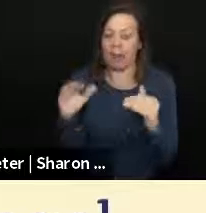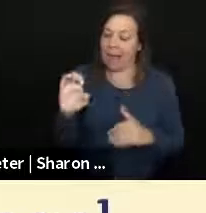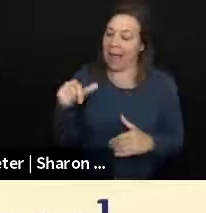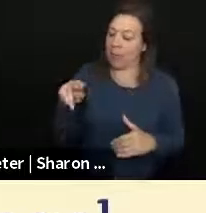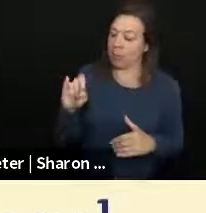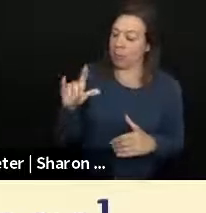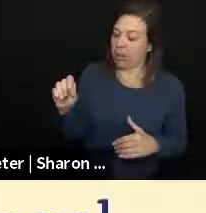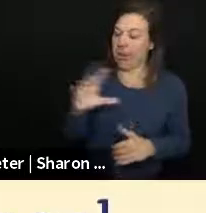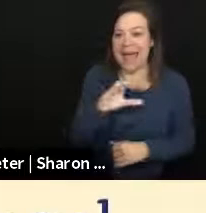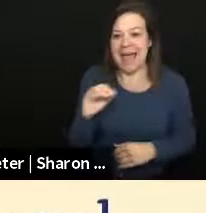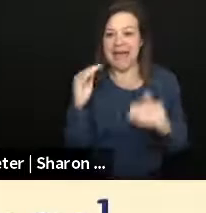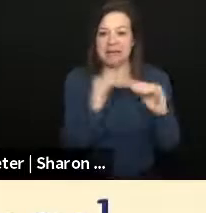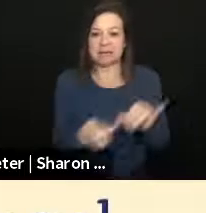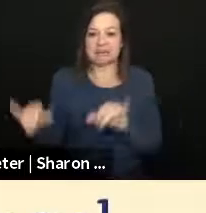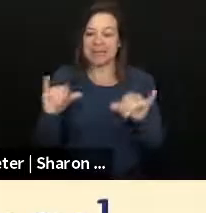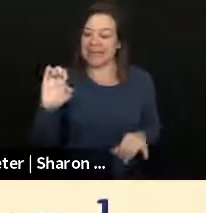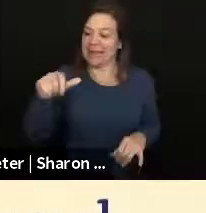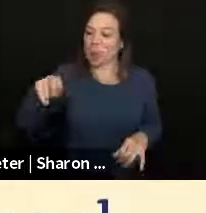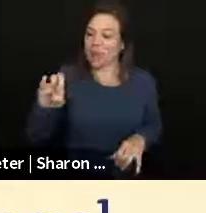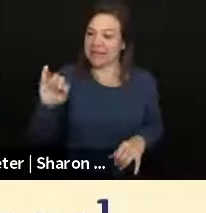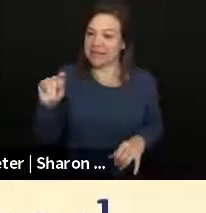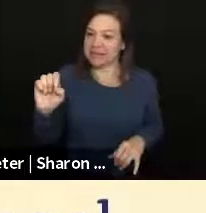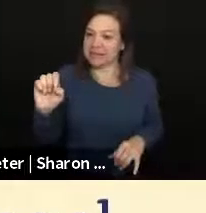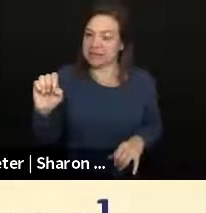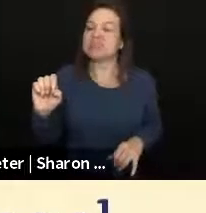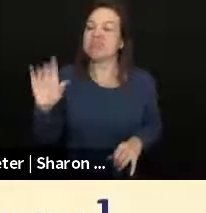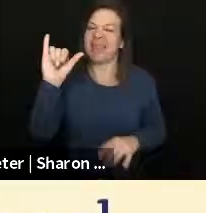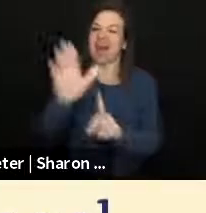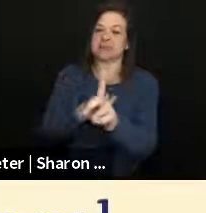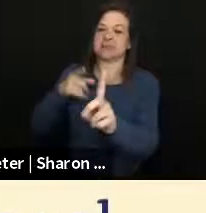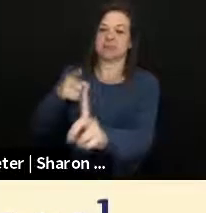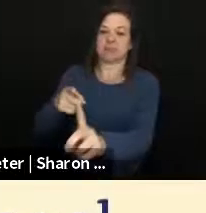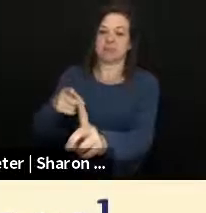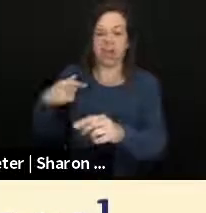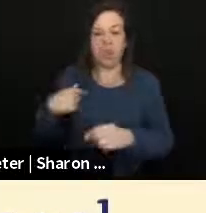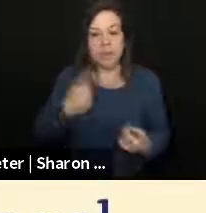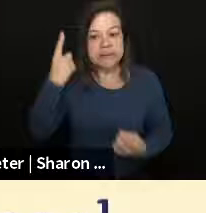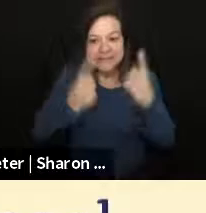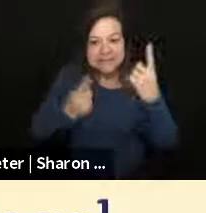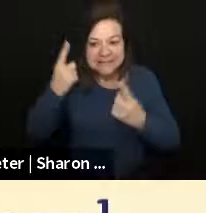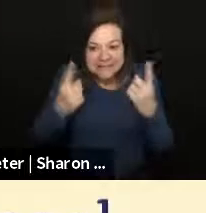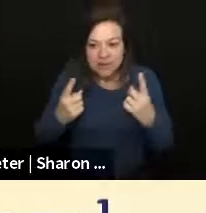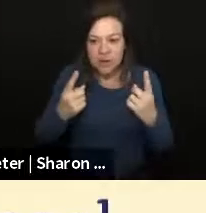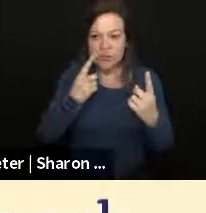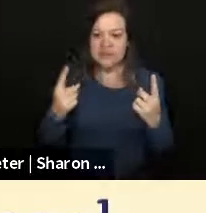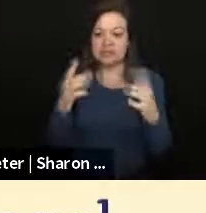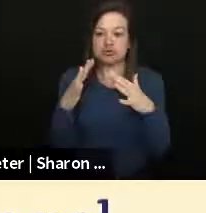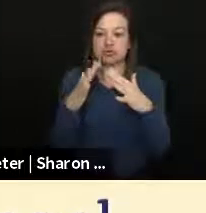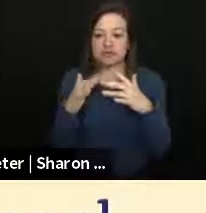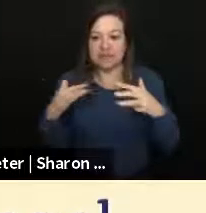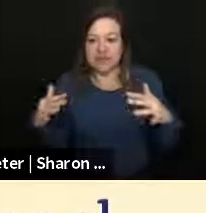experiences are what we are shooting for, and that we need to truly consider the diversity of people